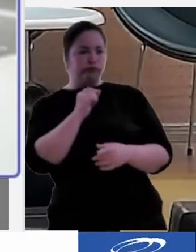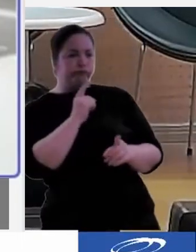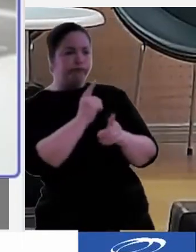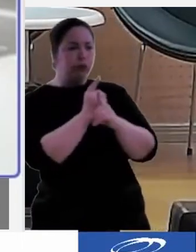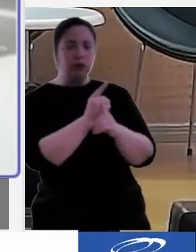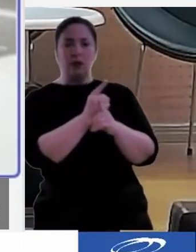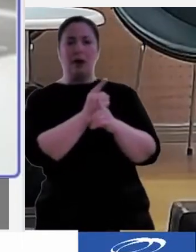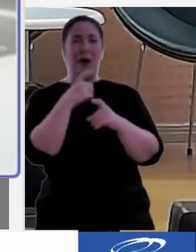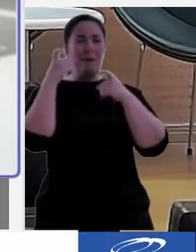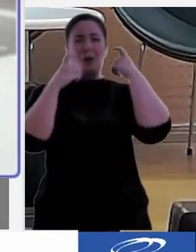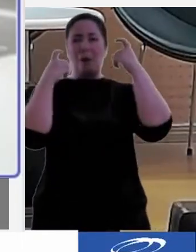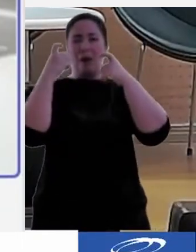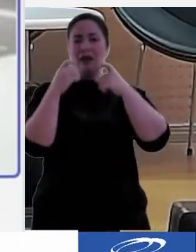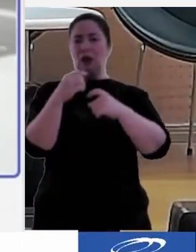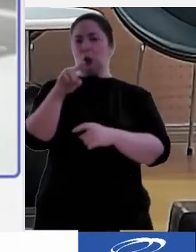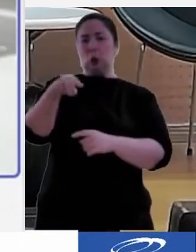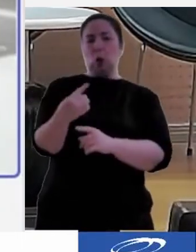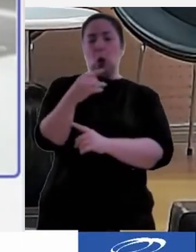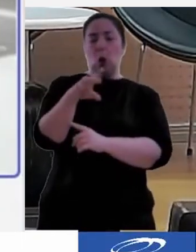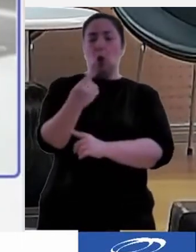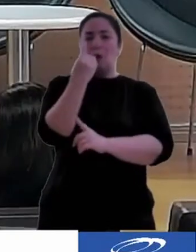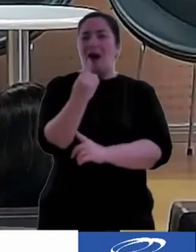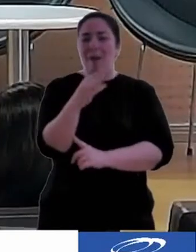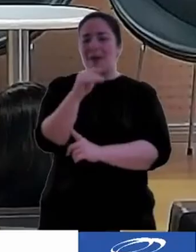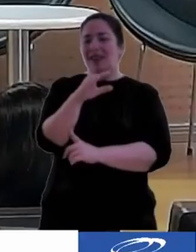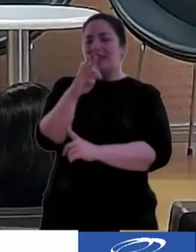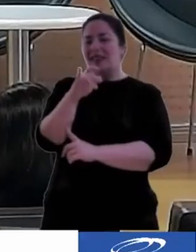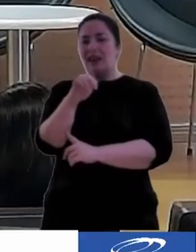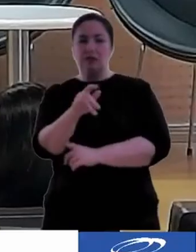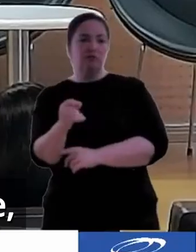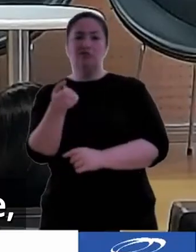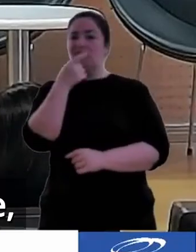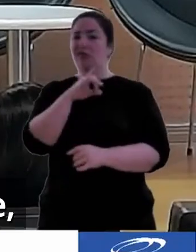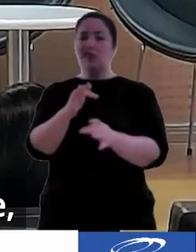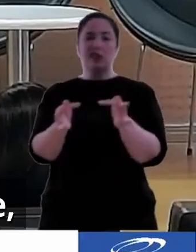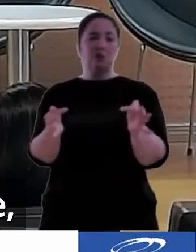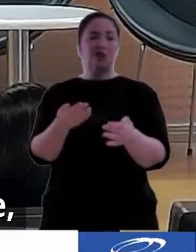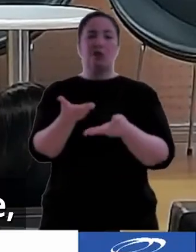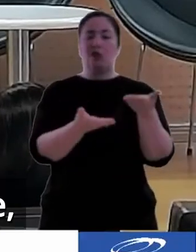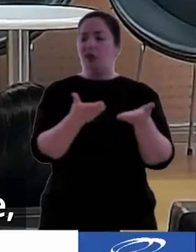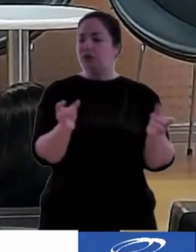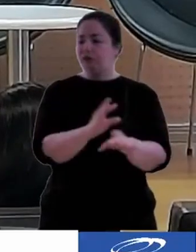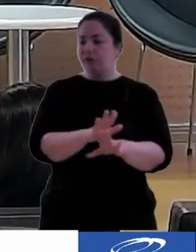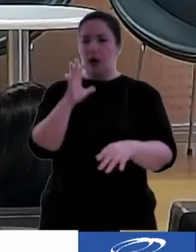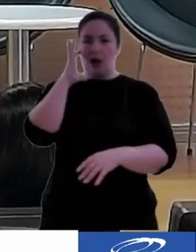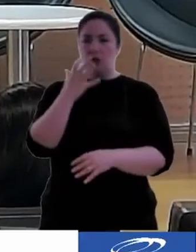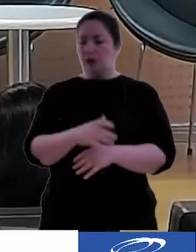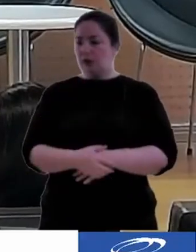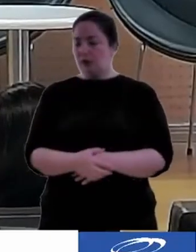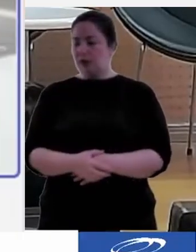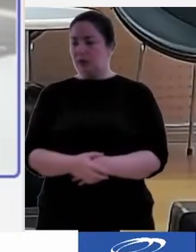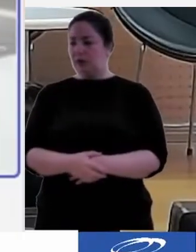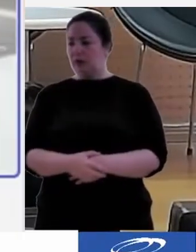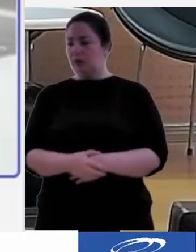say, well, what if there's something else there, which, could be possible. But ordinarily, if you have the diagnosis,